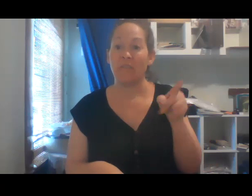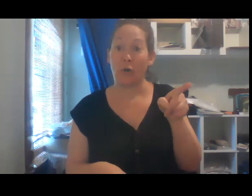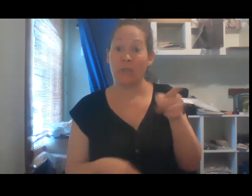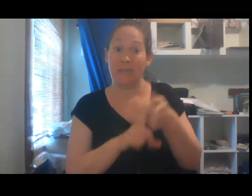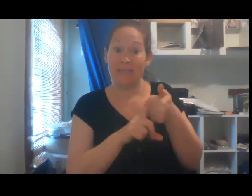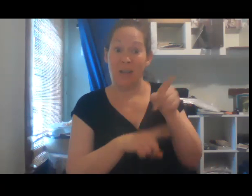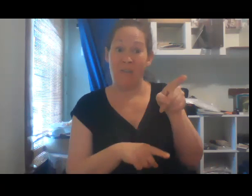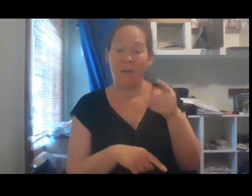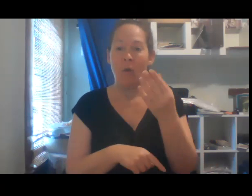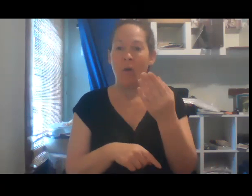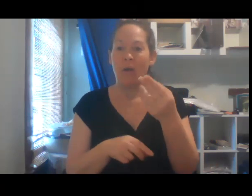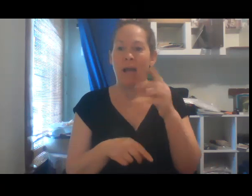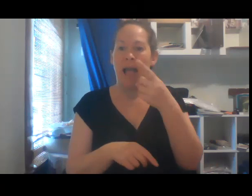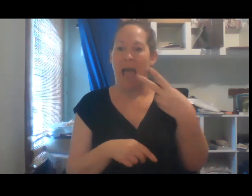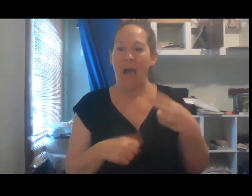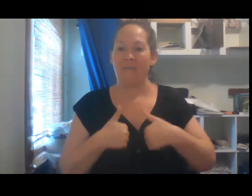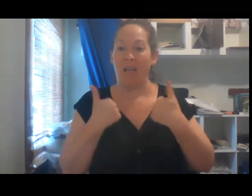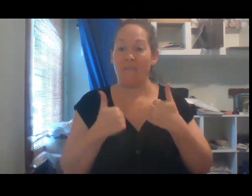of 14 days.